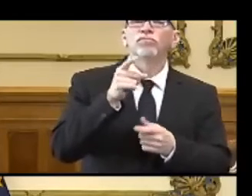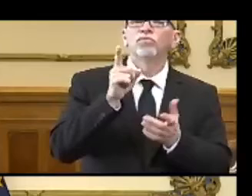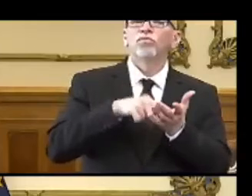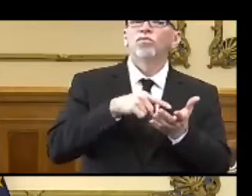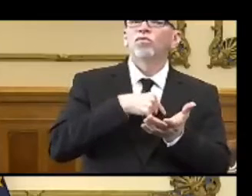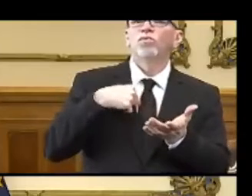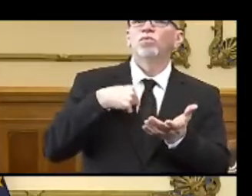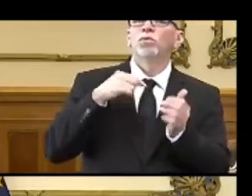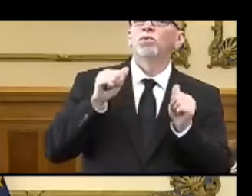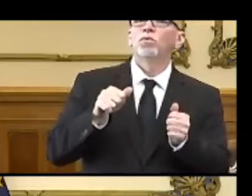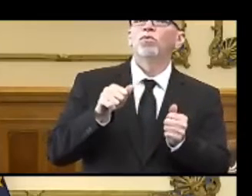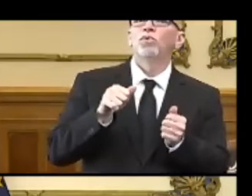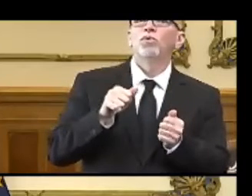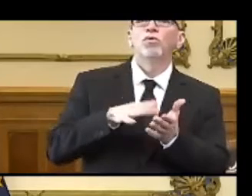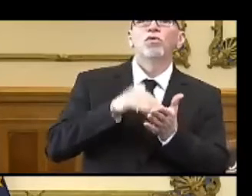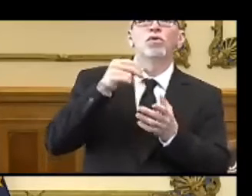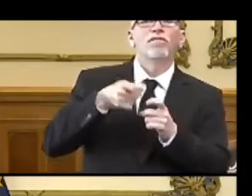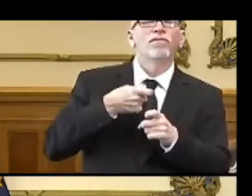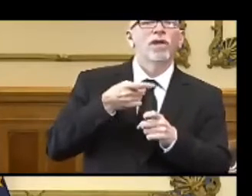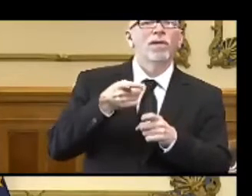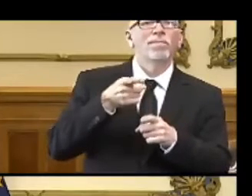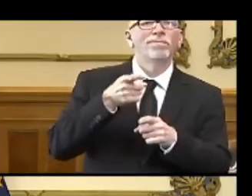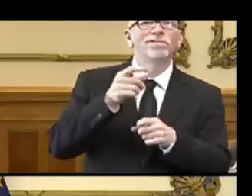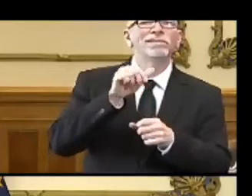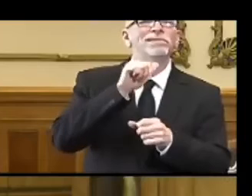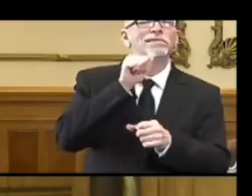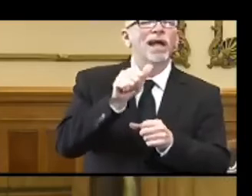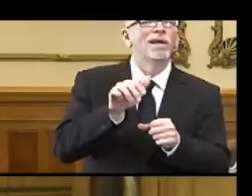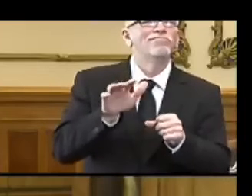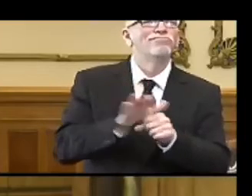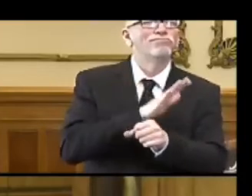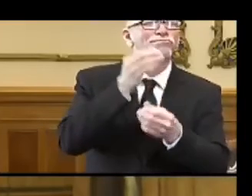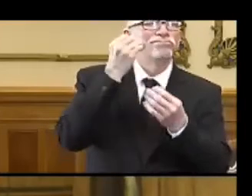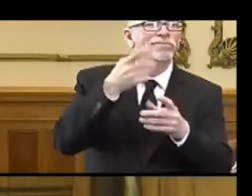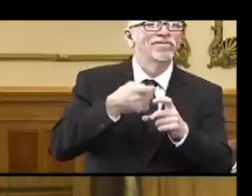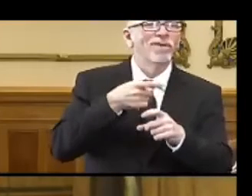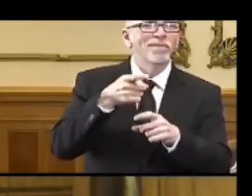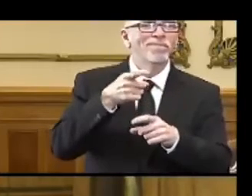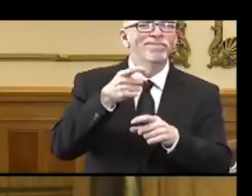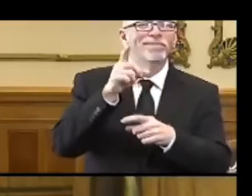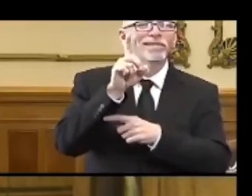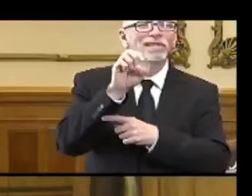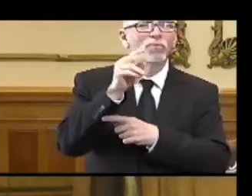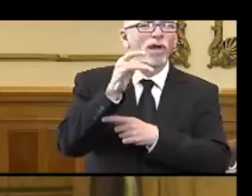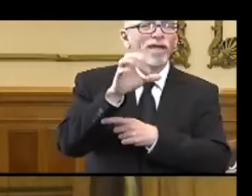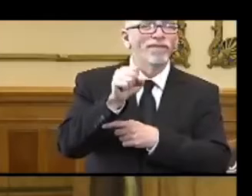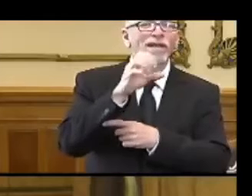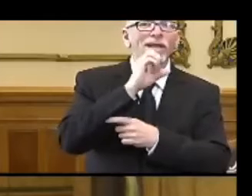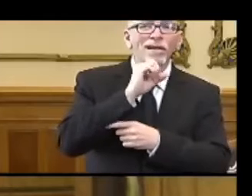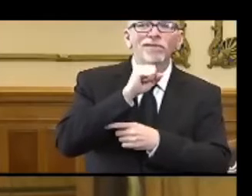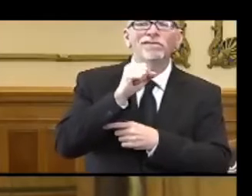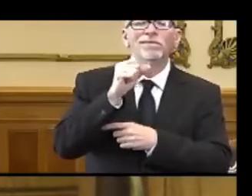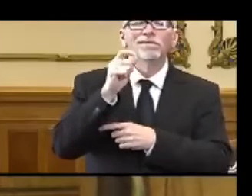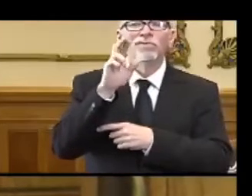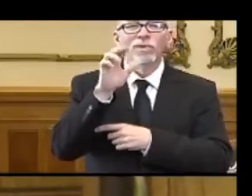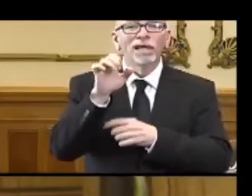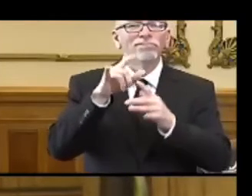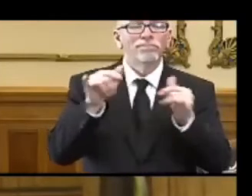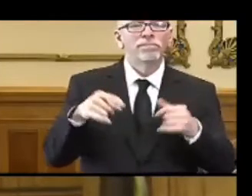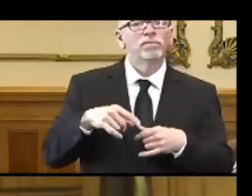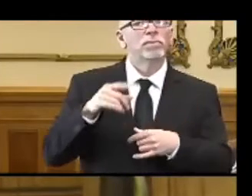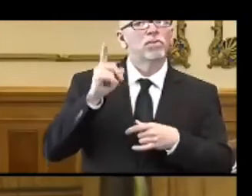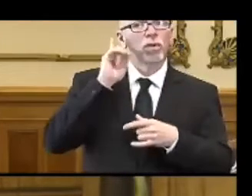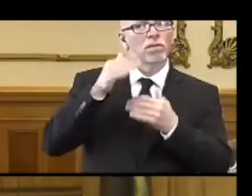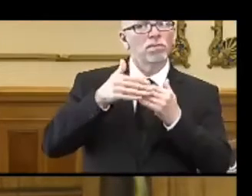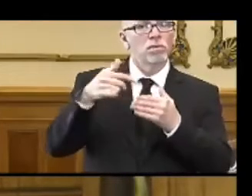can reasonably gather from the incomplete data of COVID-19 demographics. And is there going to be a point that the public will have